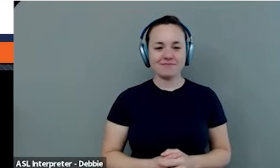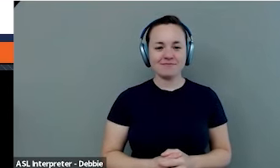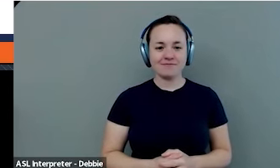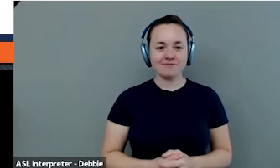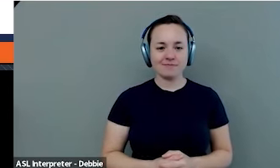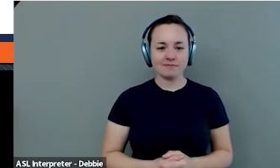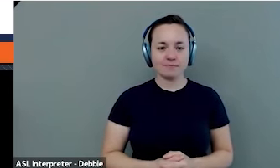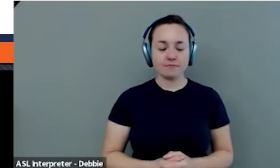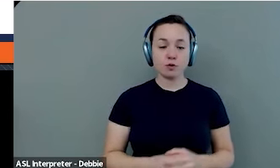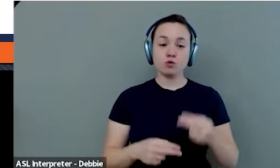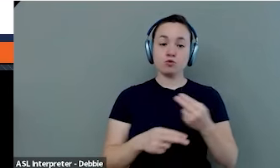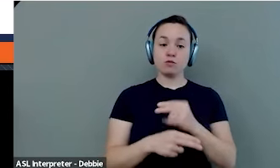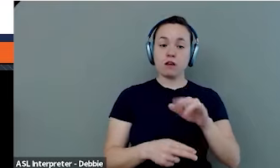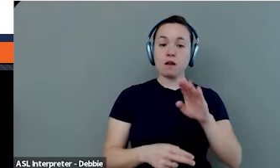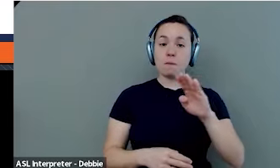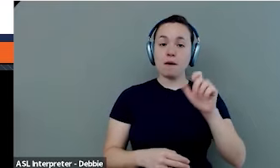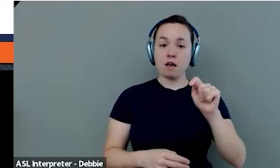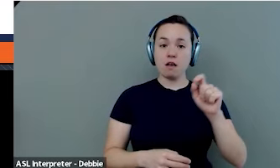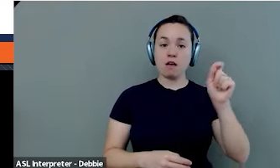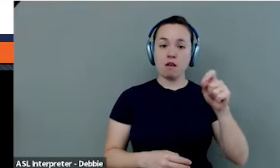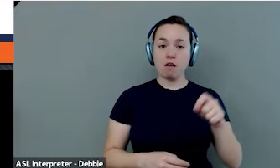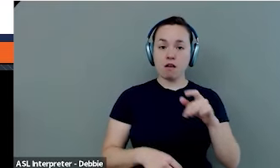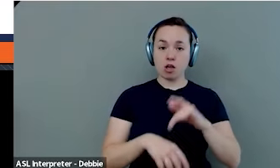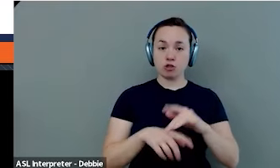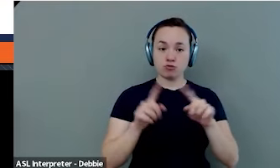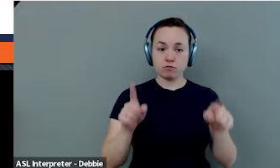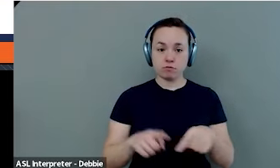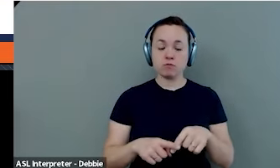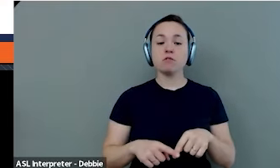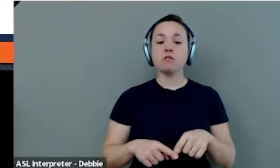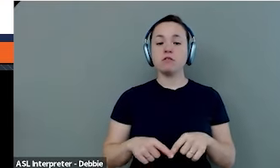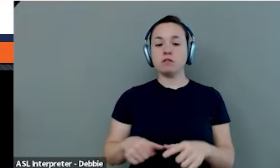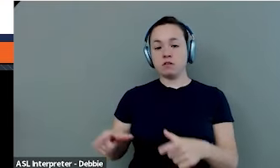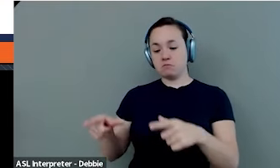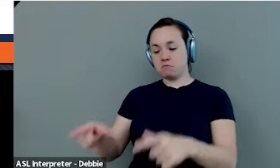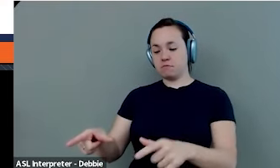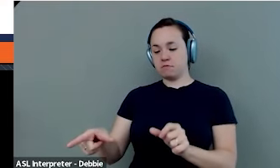To use the ballot marking touchscreen, place the poll worker card in the slot below.